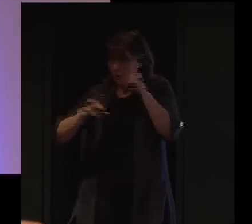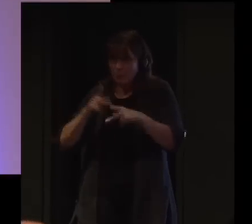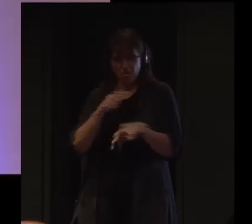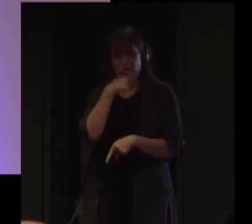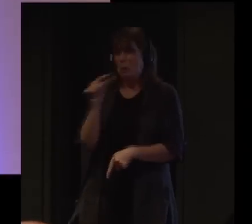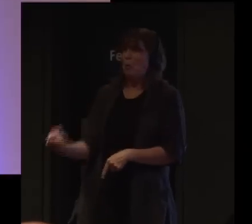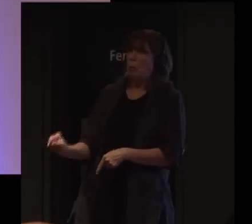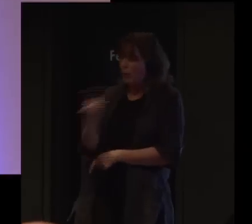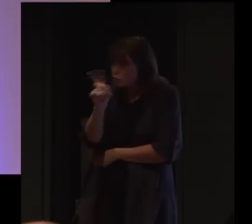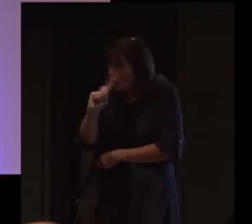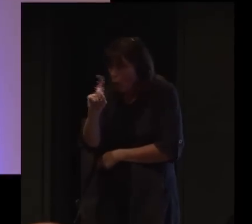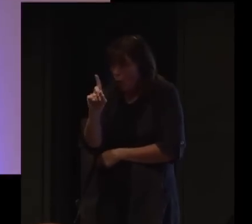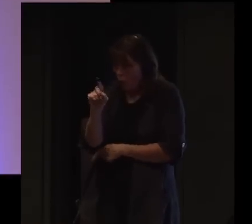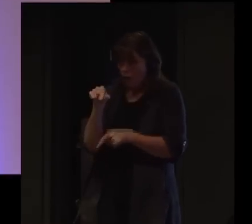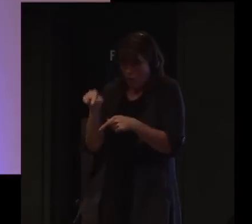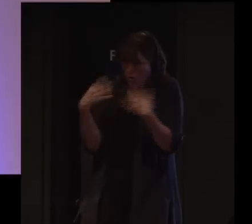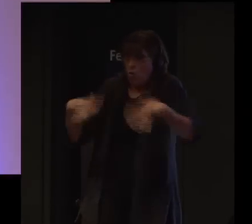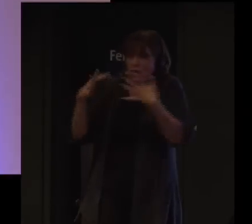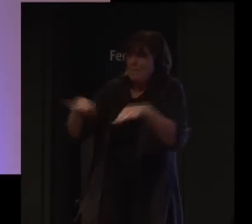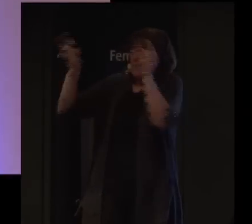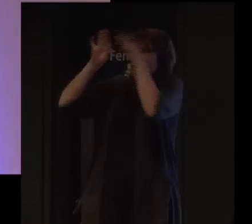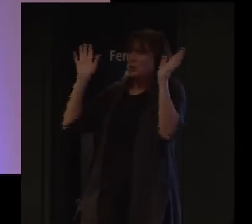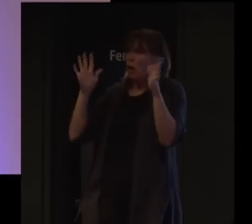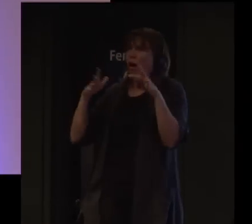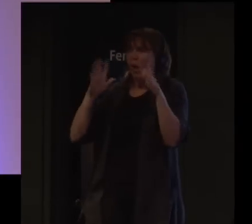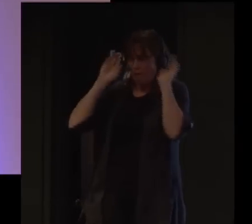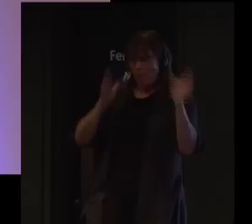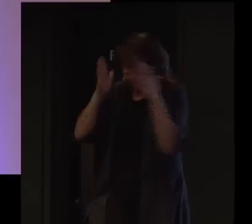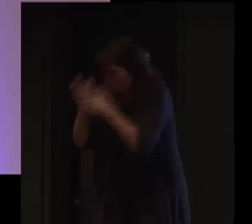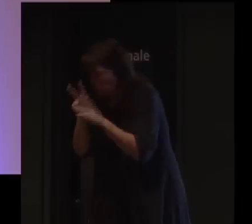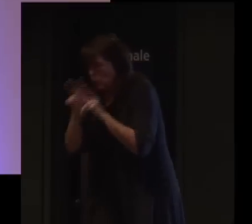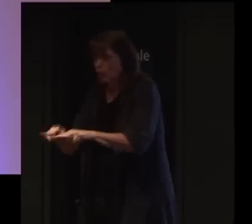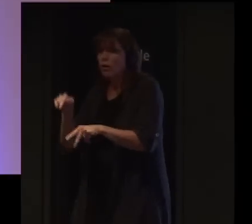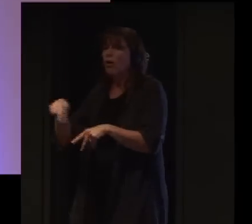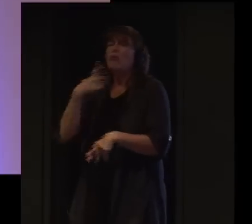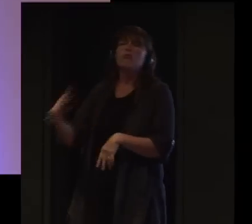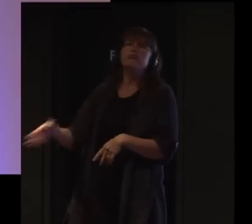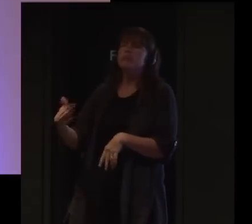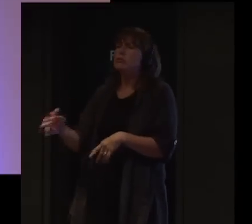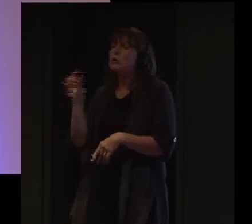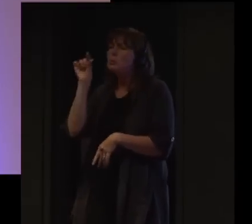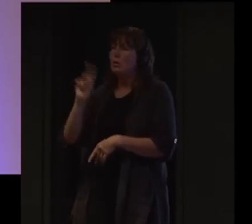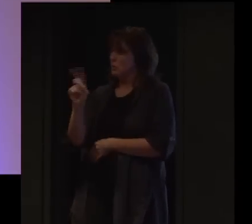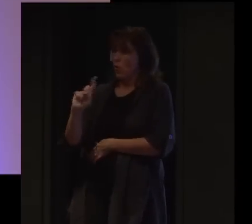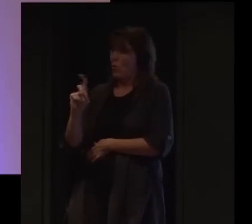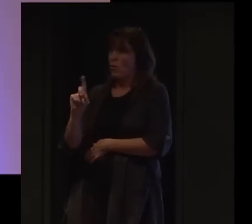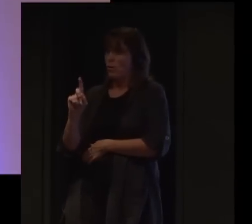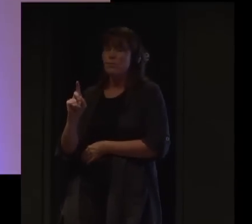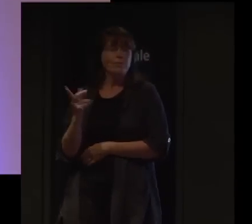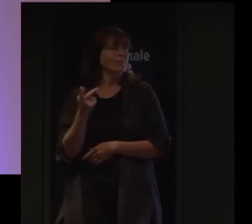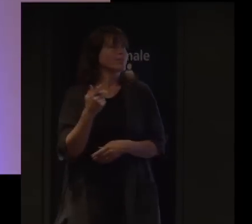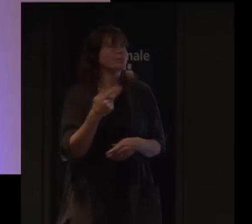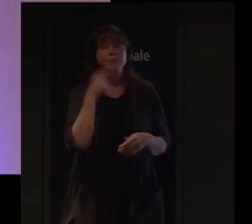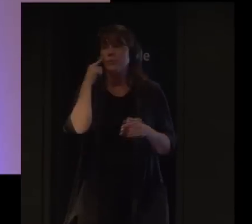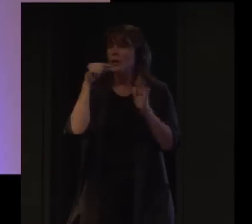marginal? It's like, no, it's not marginal. And I have to say that when you look at the text of the